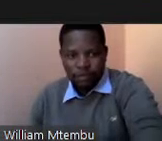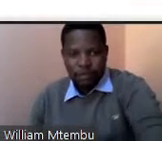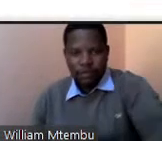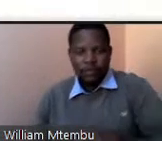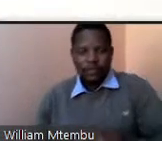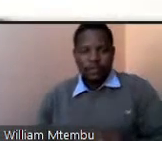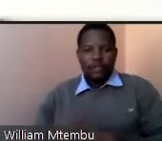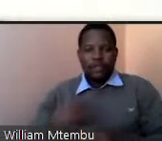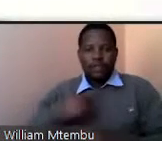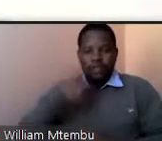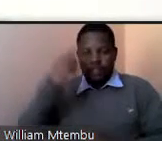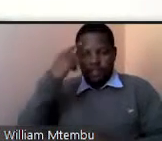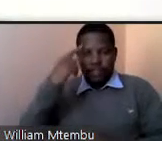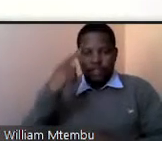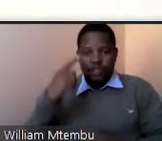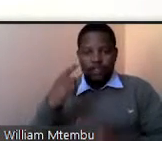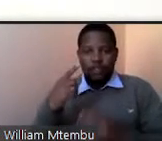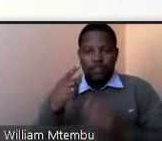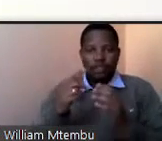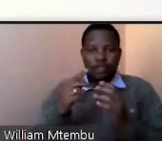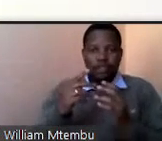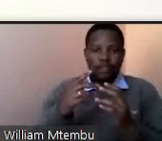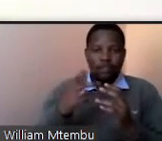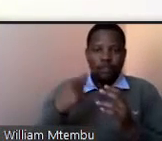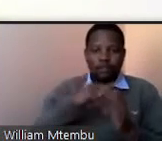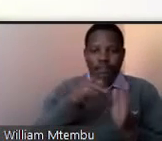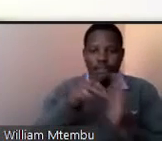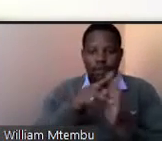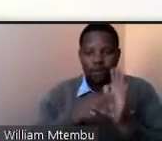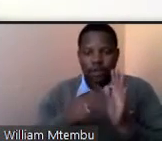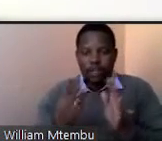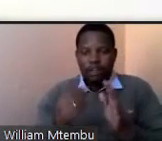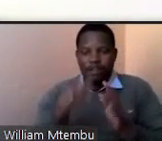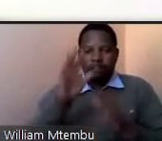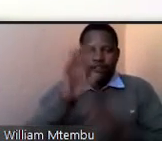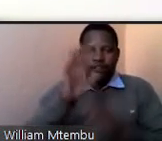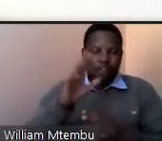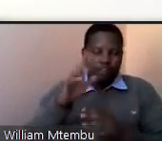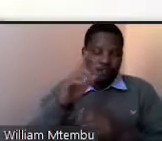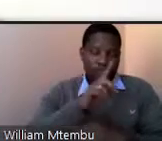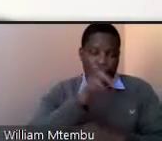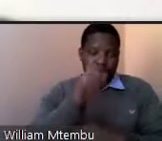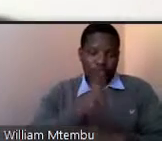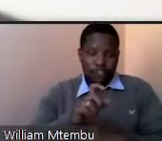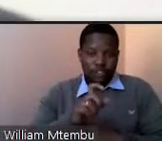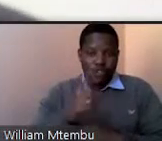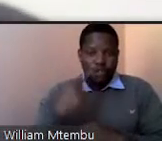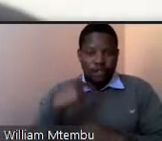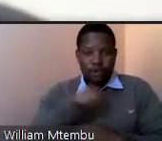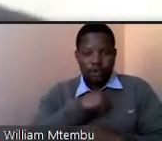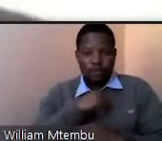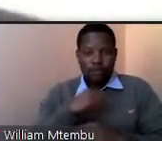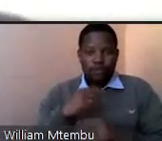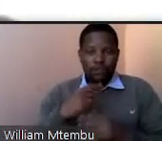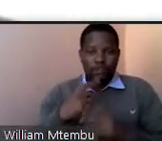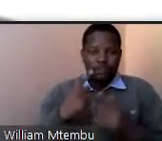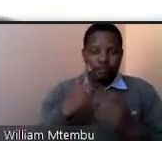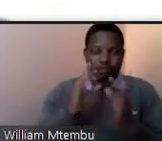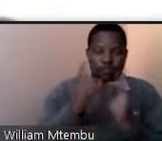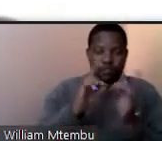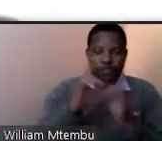our session, we had about 5 questions that we were to discuss